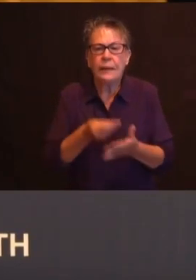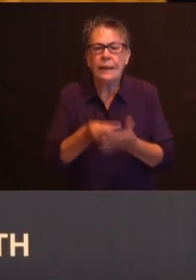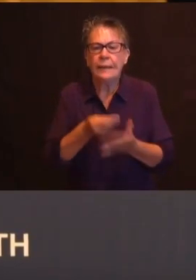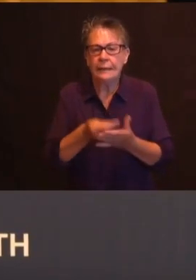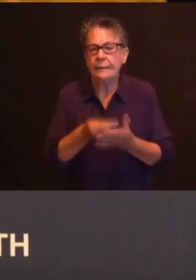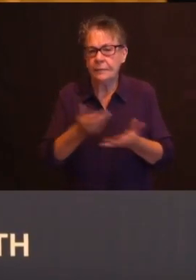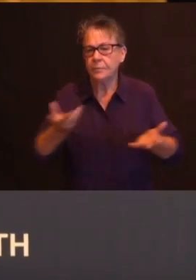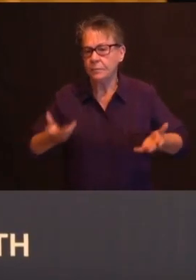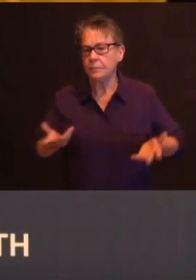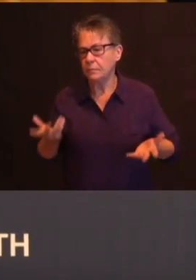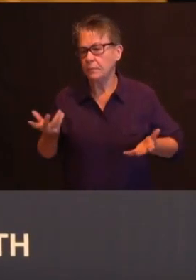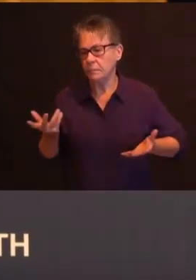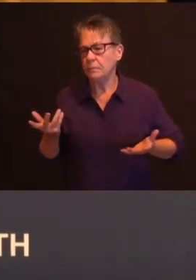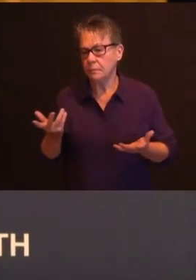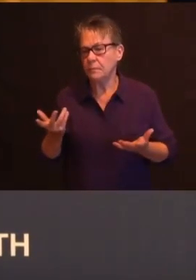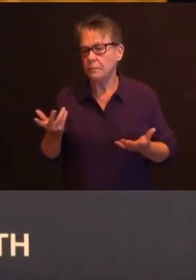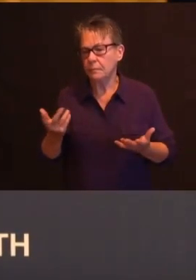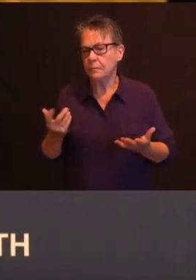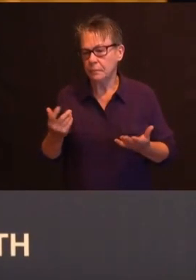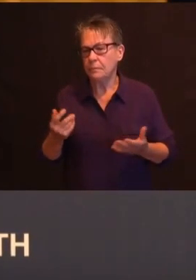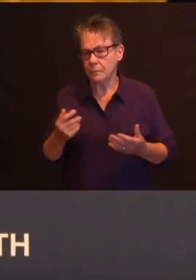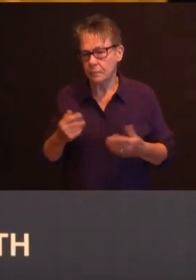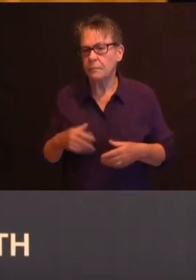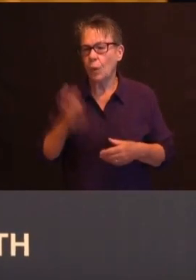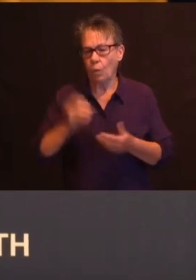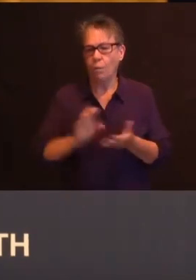that would be the hospitality industry.